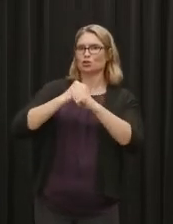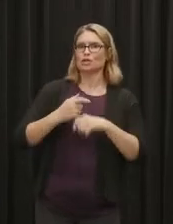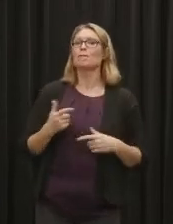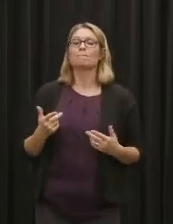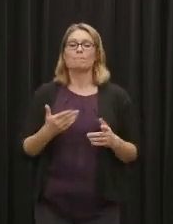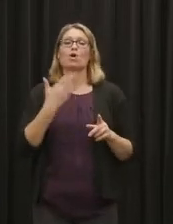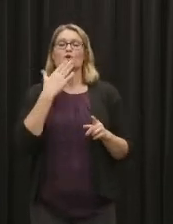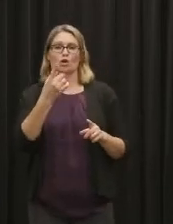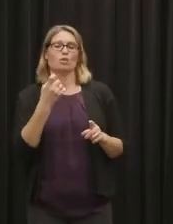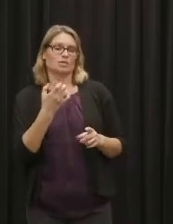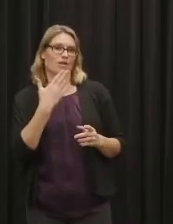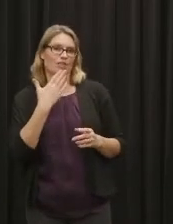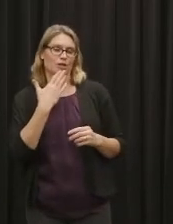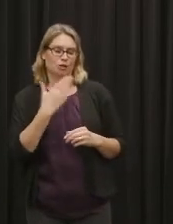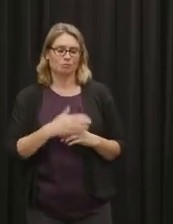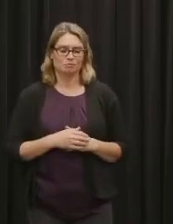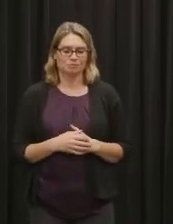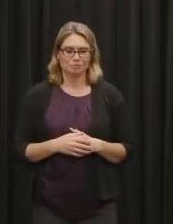Yes, thank you for the question.